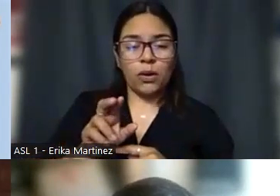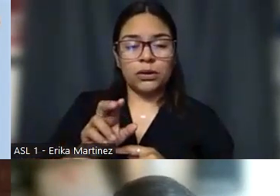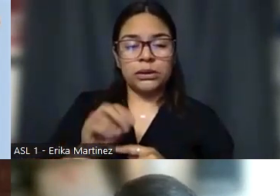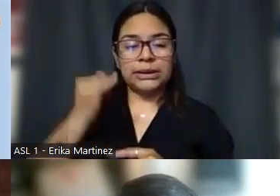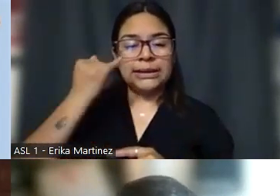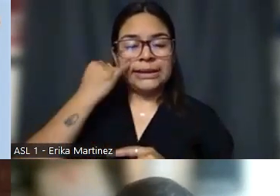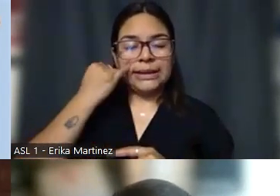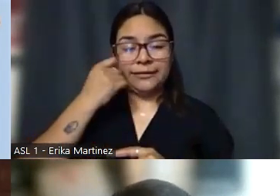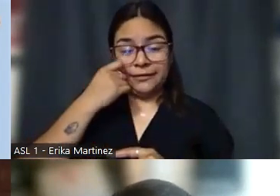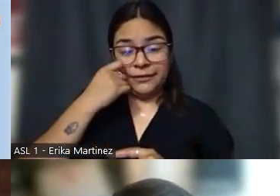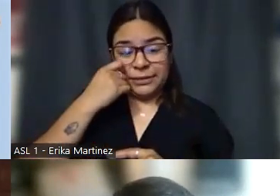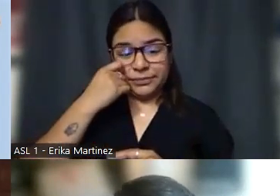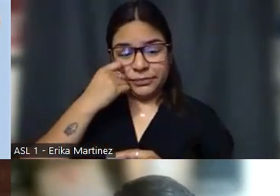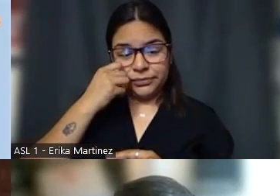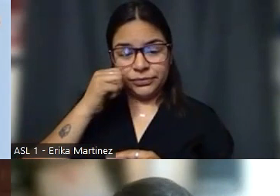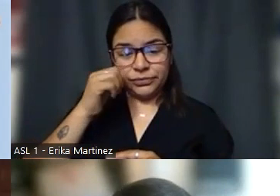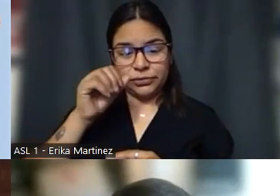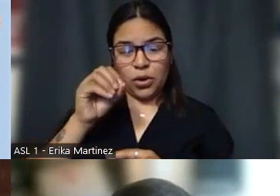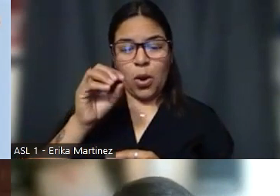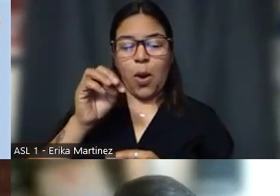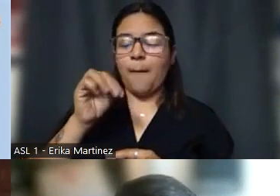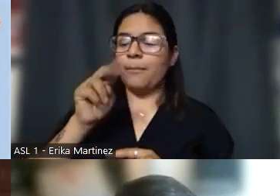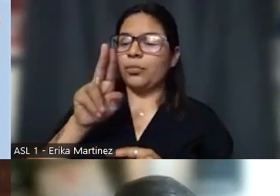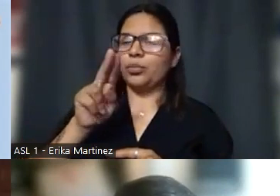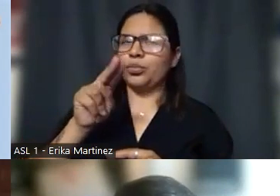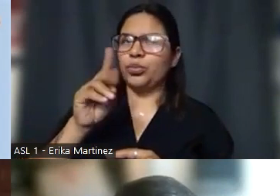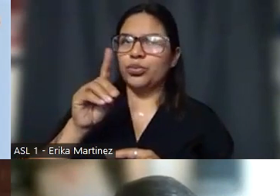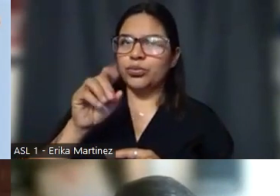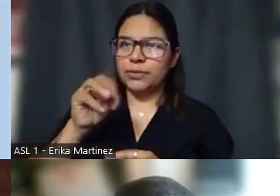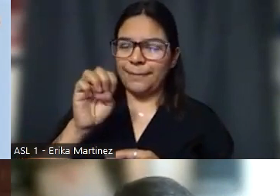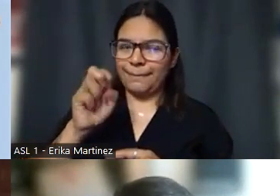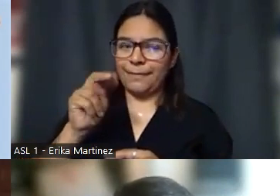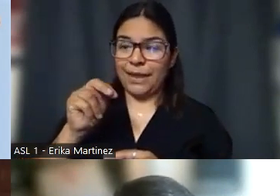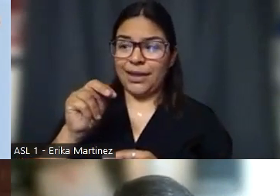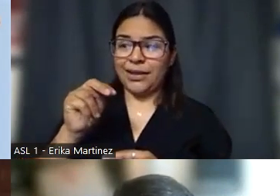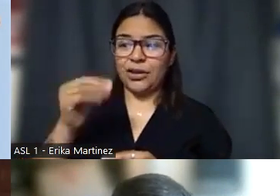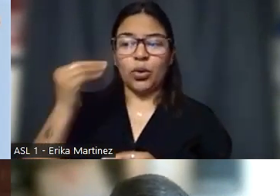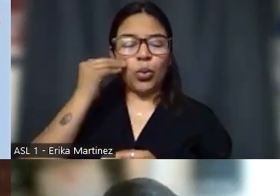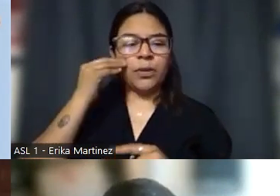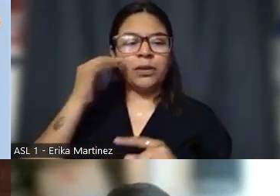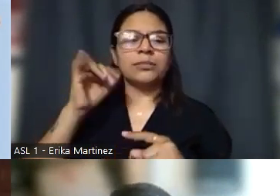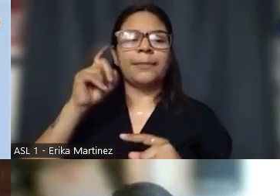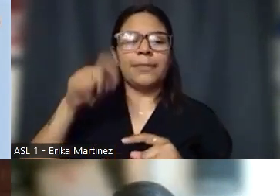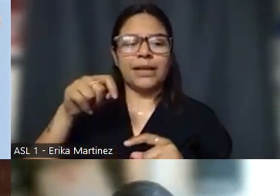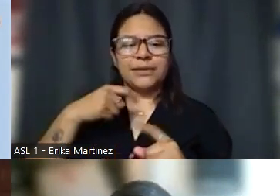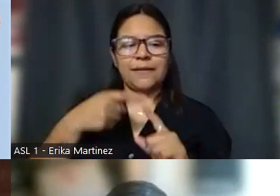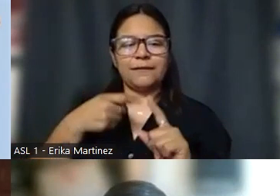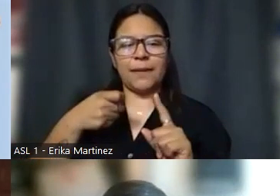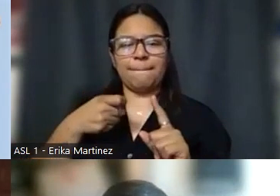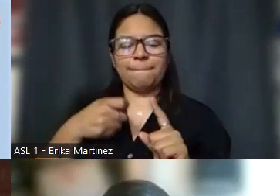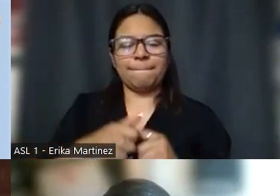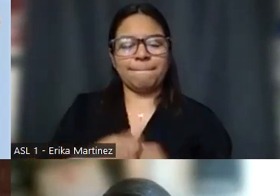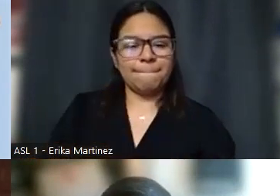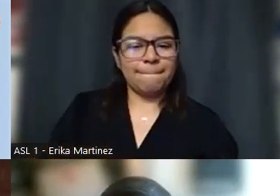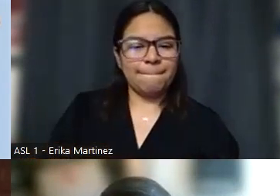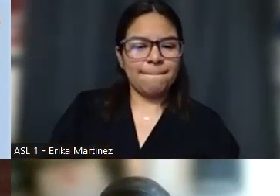where they'd want to see an interdisciplinary team. They couldn't request that directly from you. It has to come. They have to.